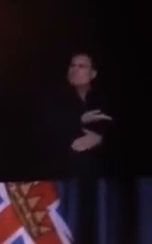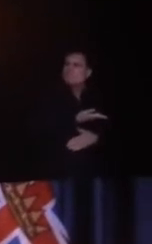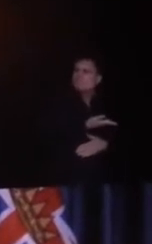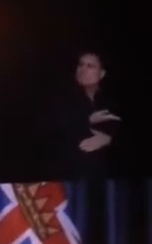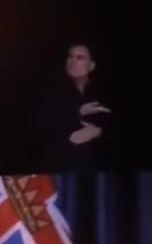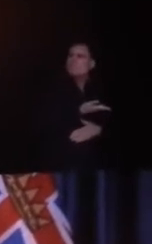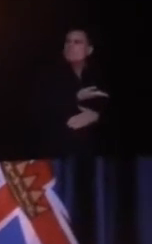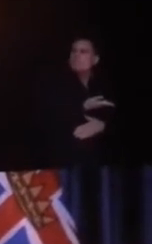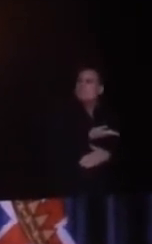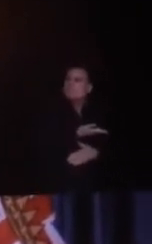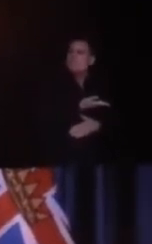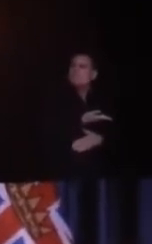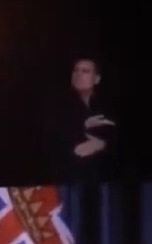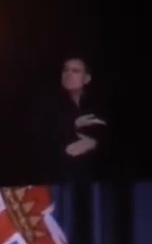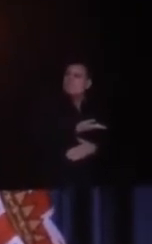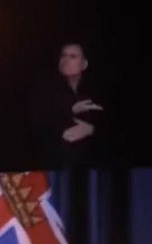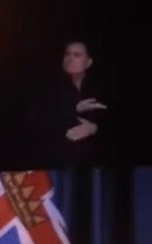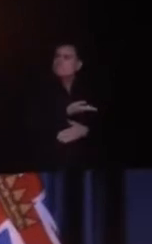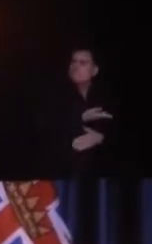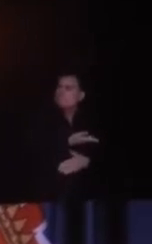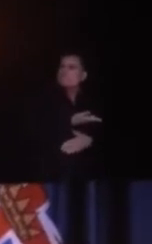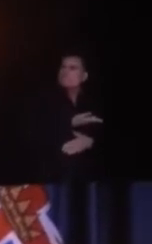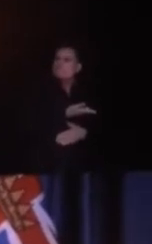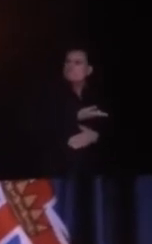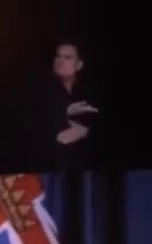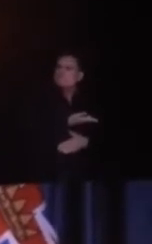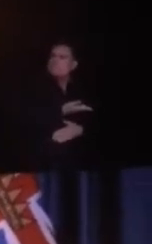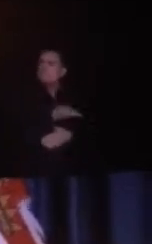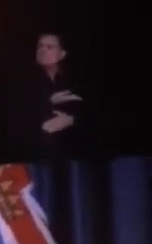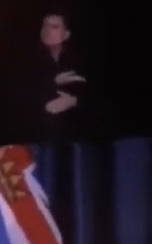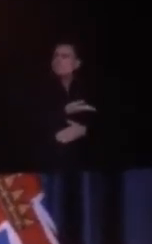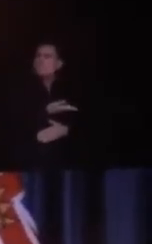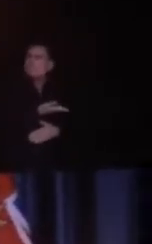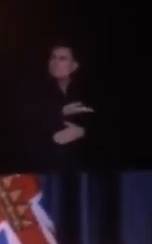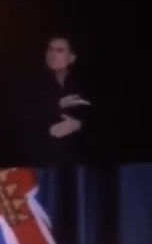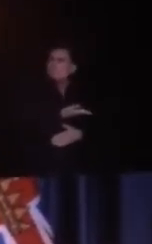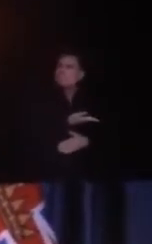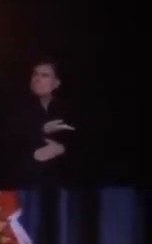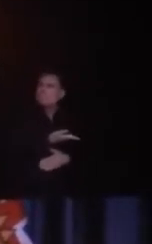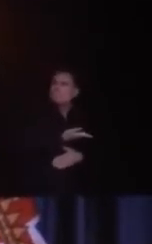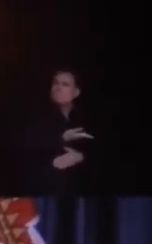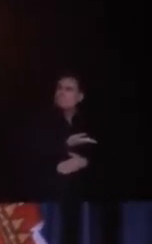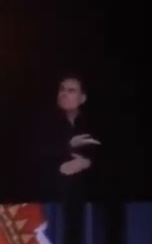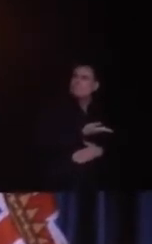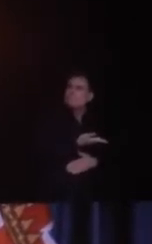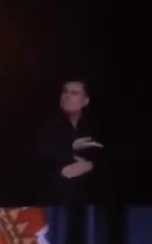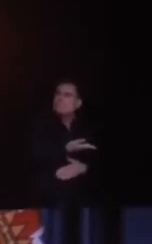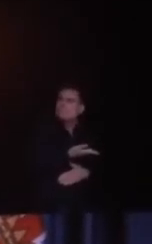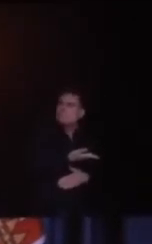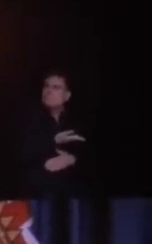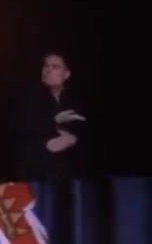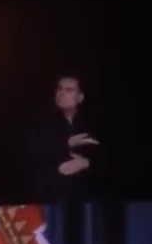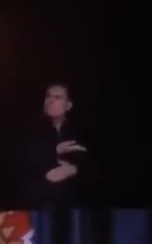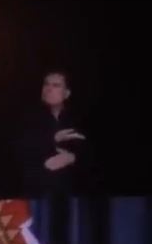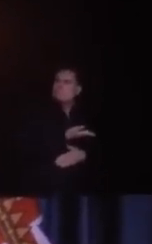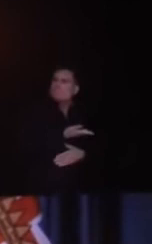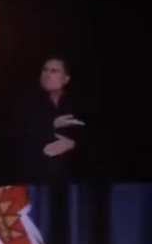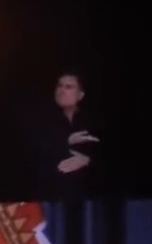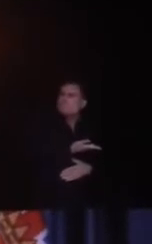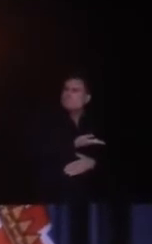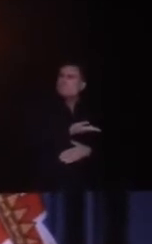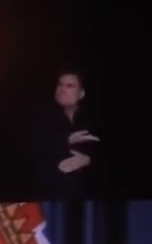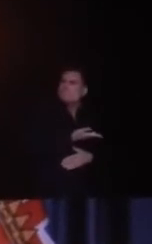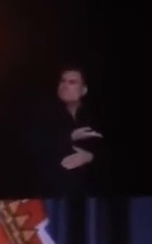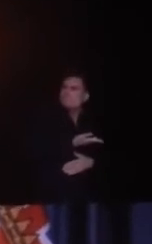to find out the fucking truth that their bodies were pillaged and tortured before they died. God forbid. We don't want